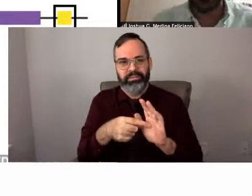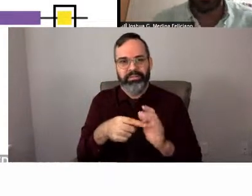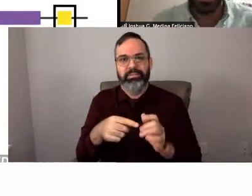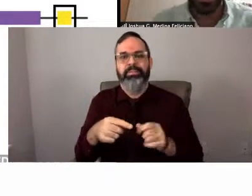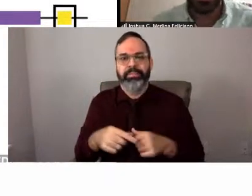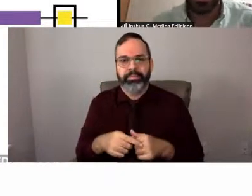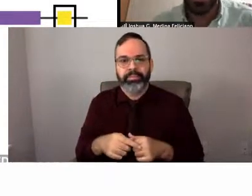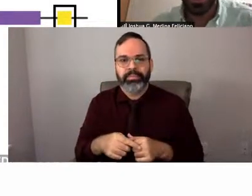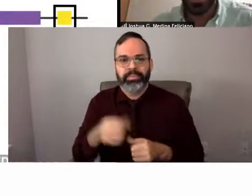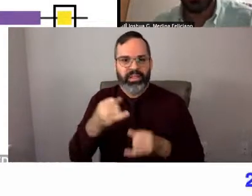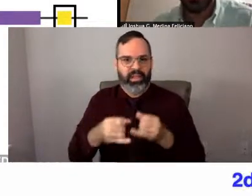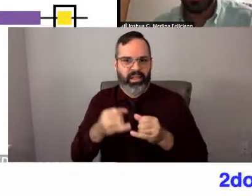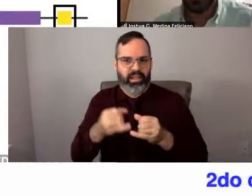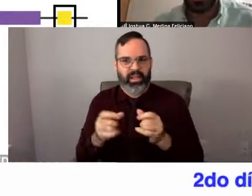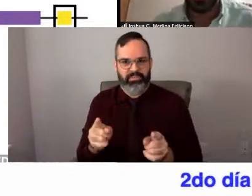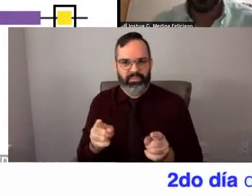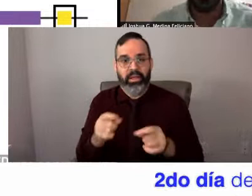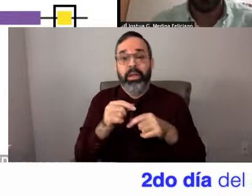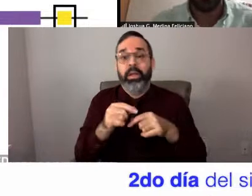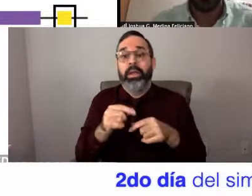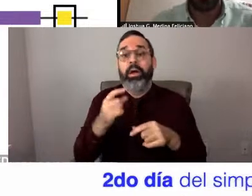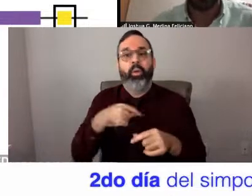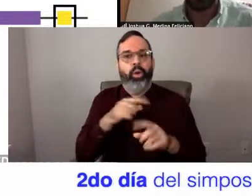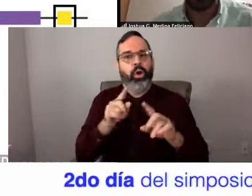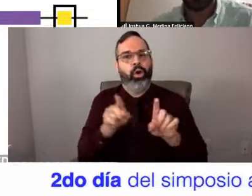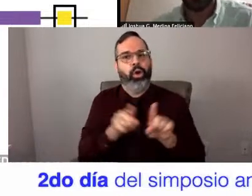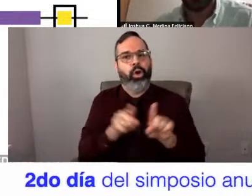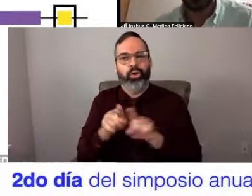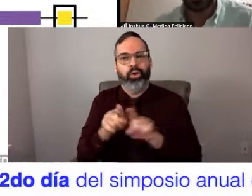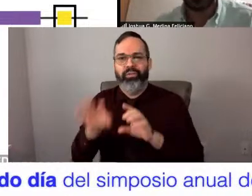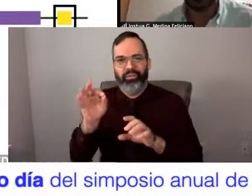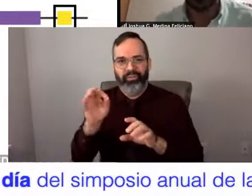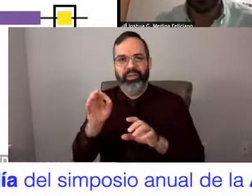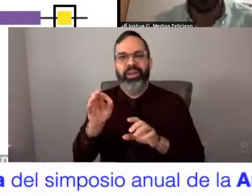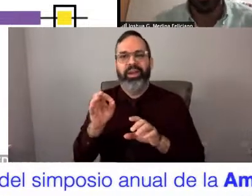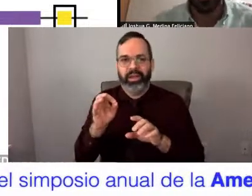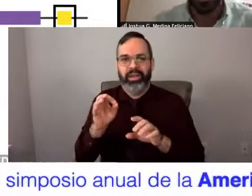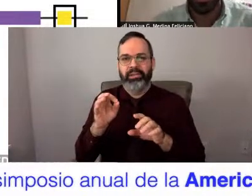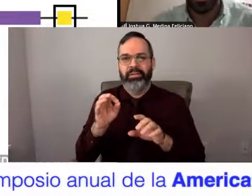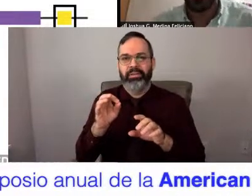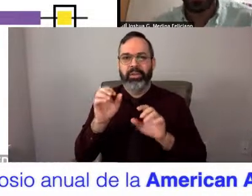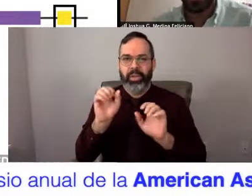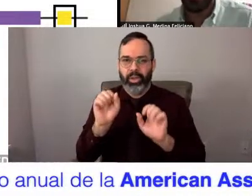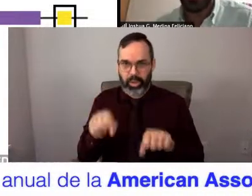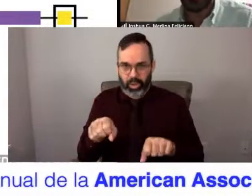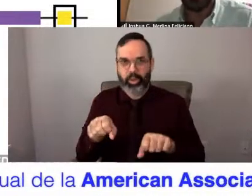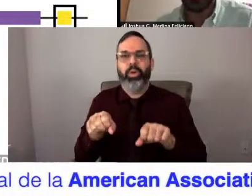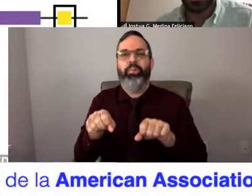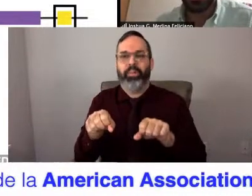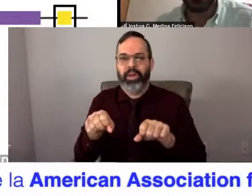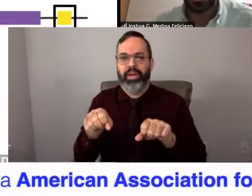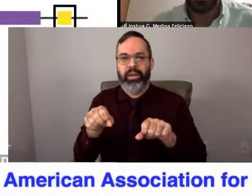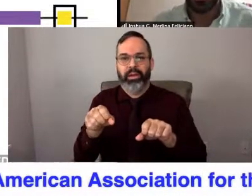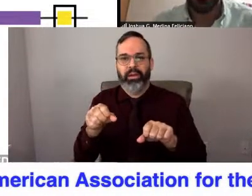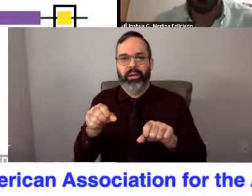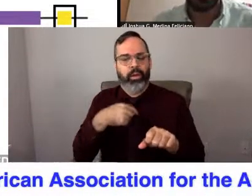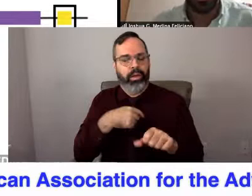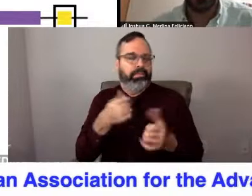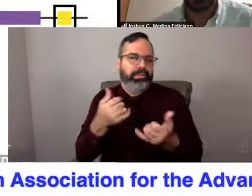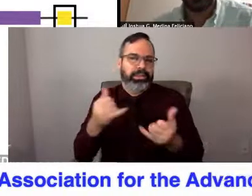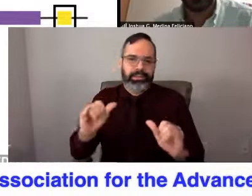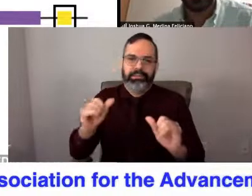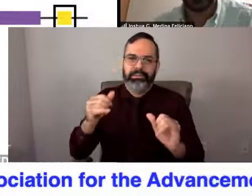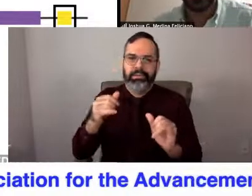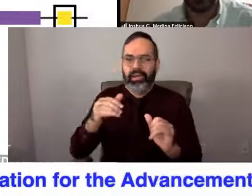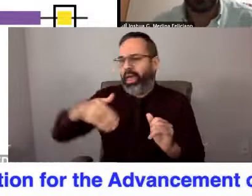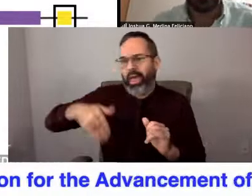other analysis, we also found that other isoforms could actually be formed that we are still haven't found on